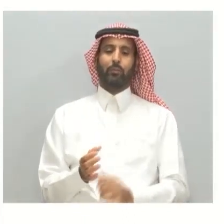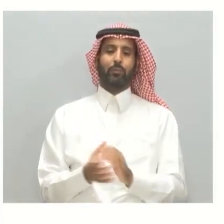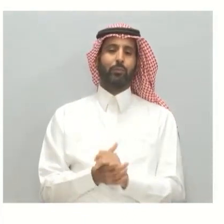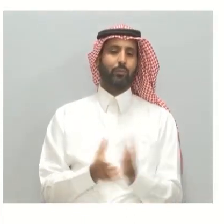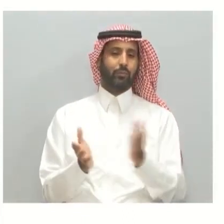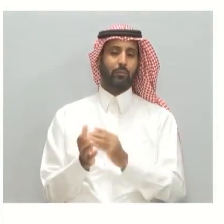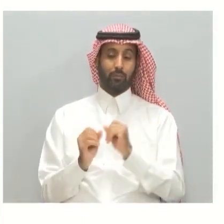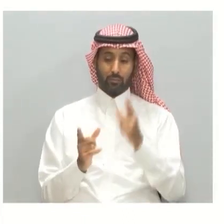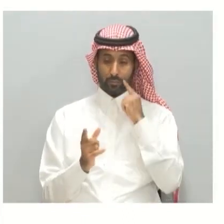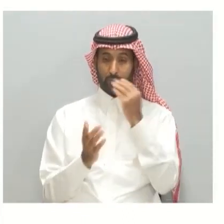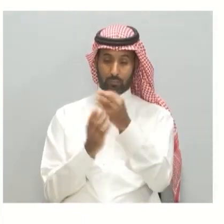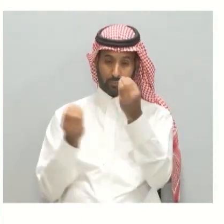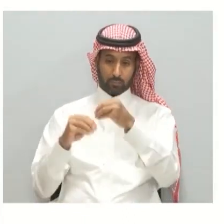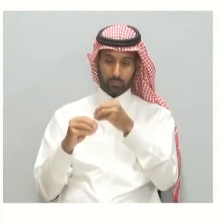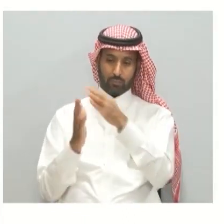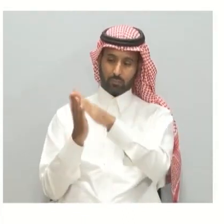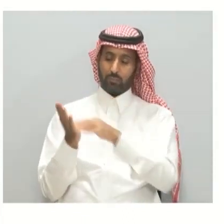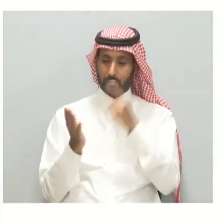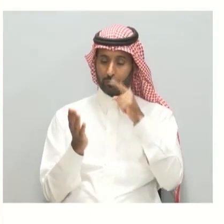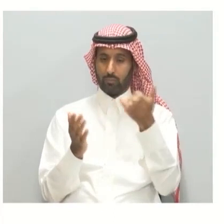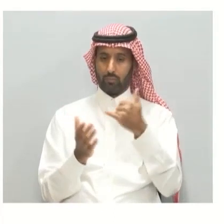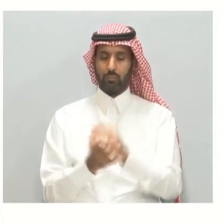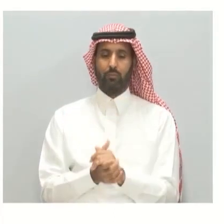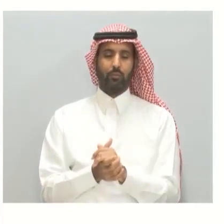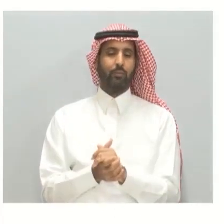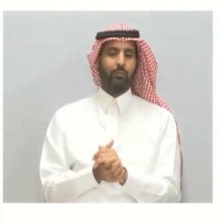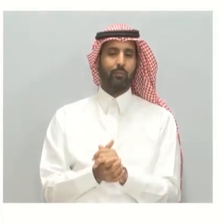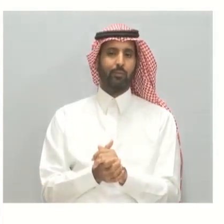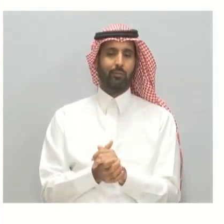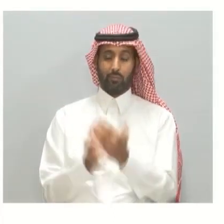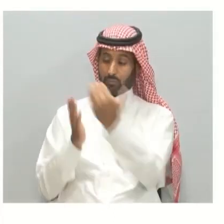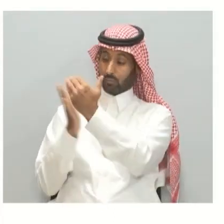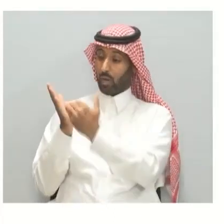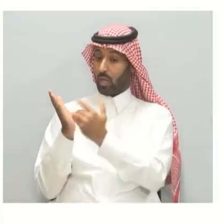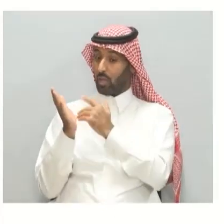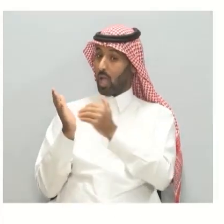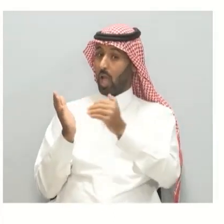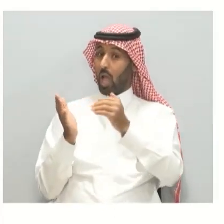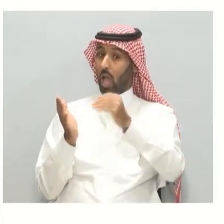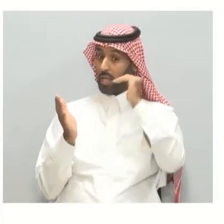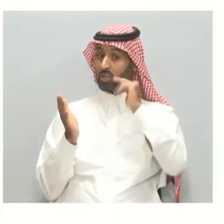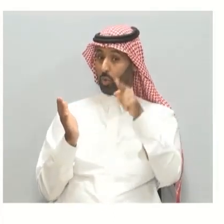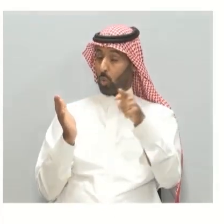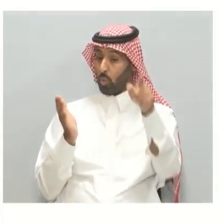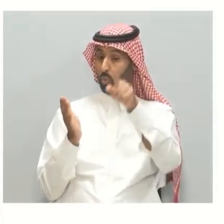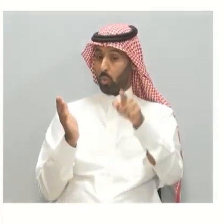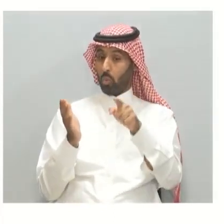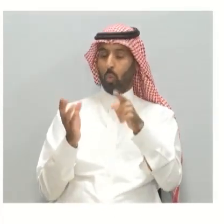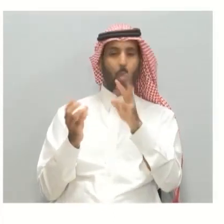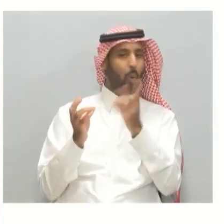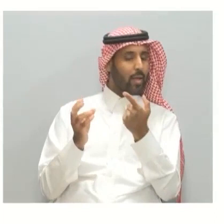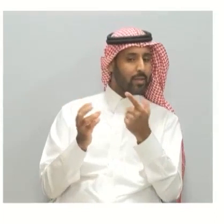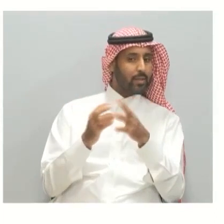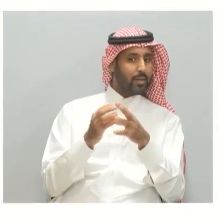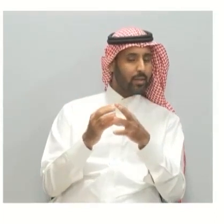So, of course, he provides when necessary. Does the essay answer your questions about what an arborist